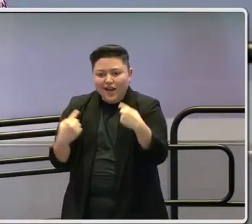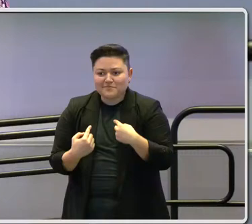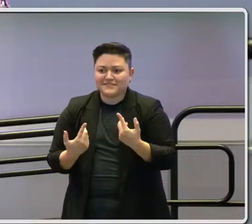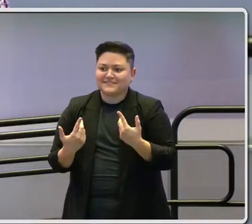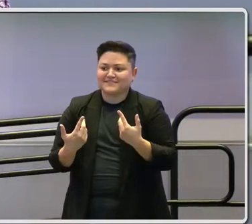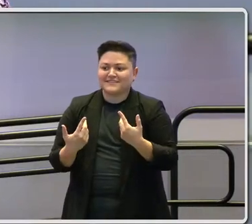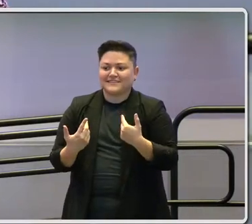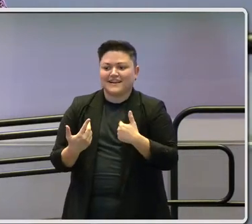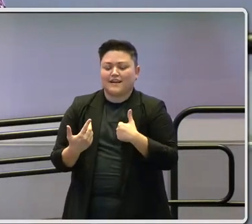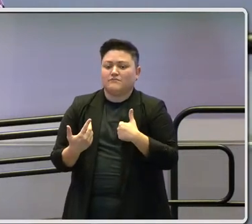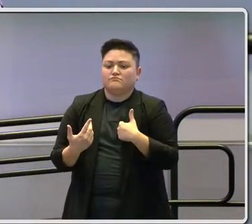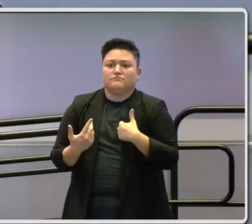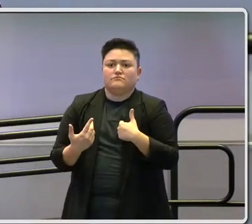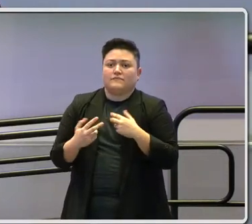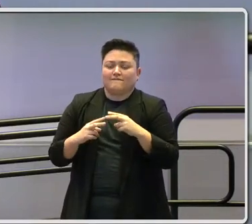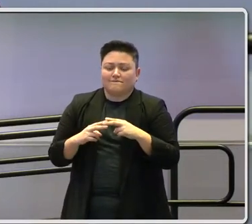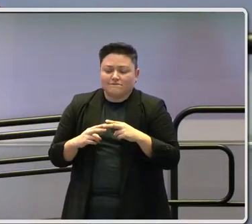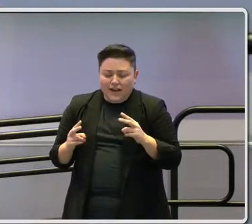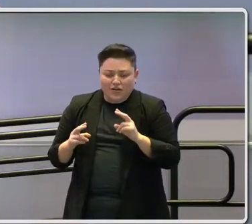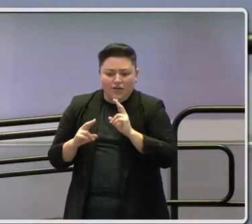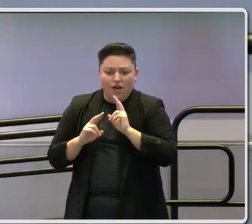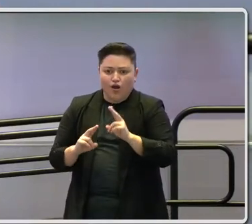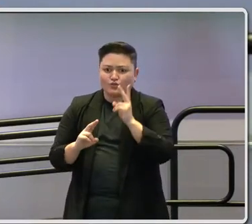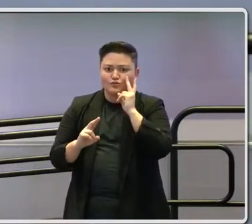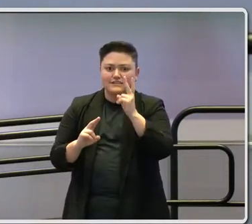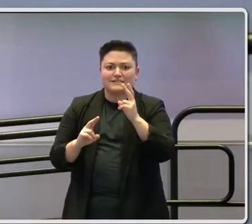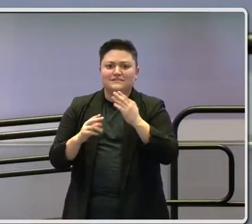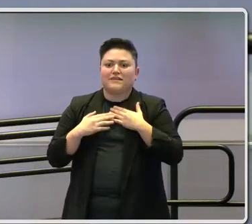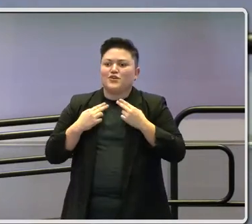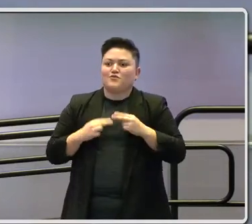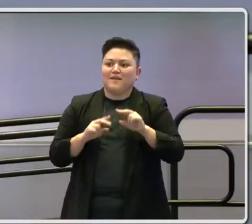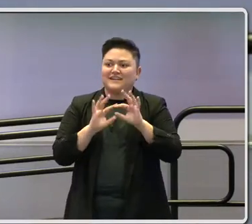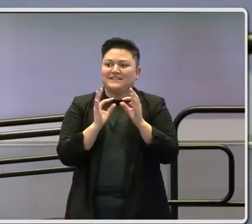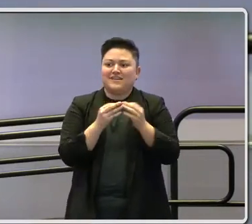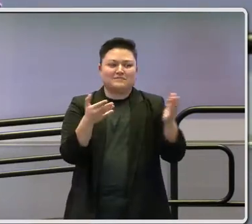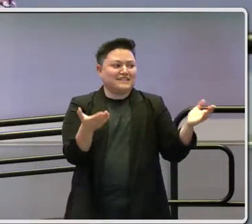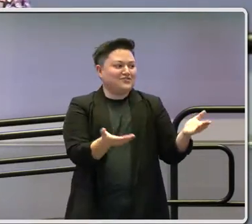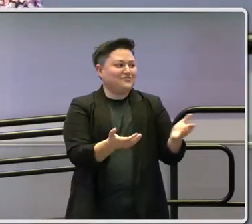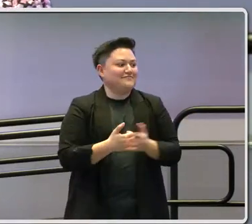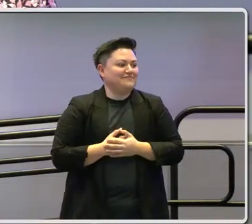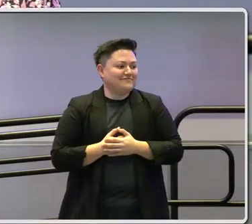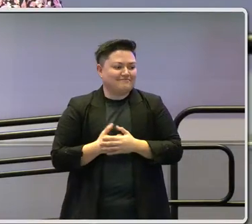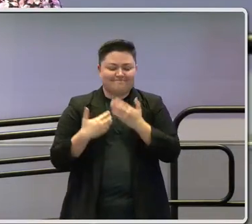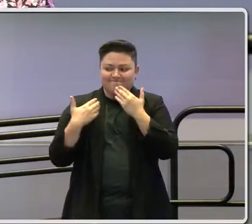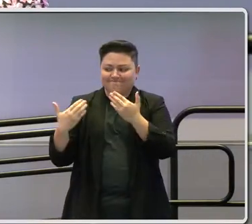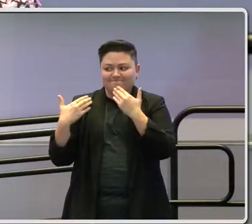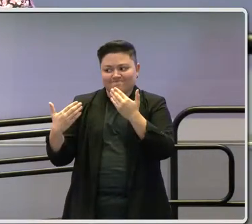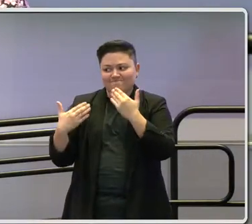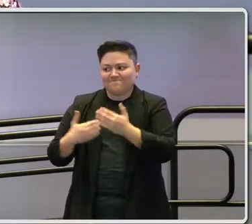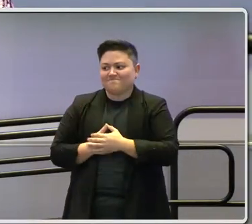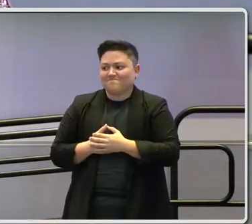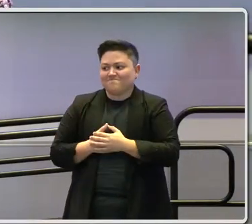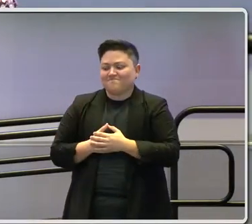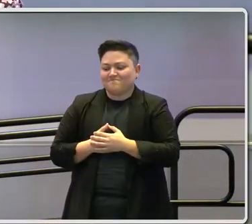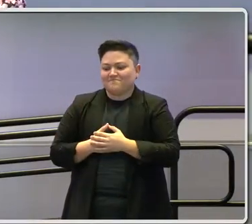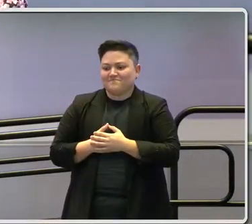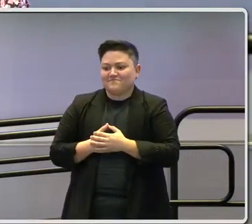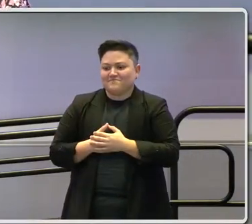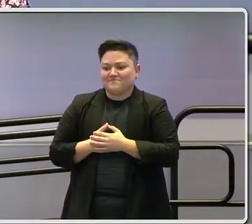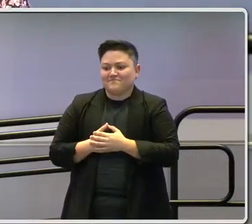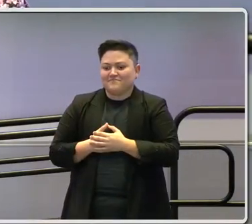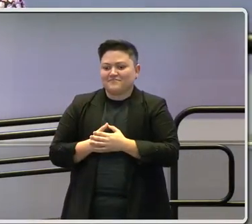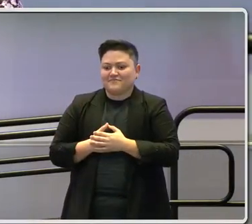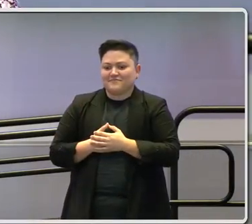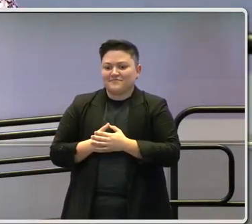so very honored to see my humanities family join me today as well. So in celebrating one of